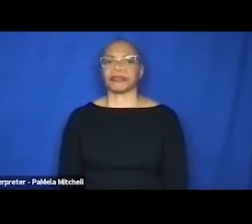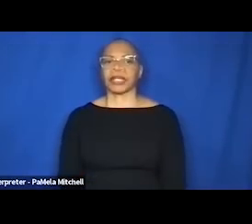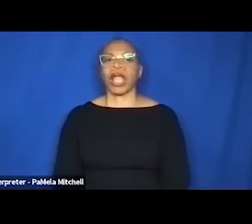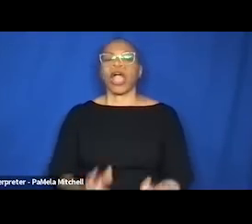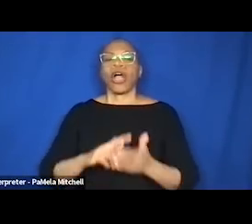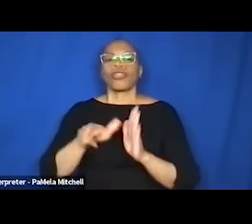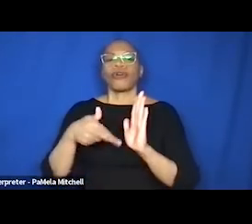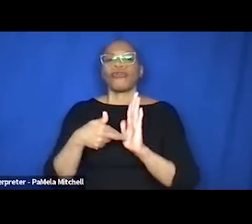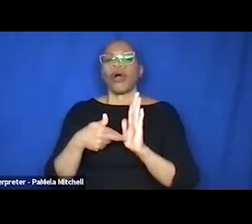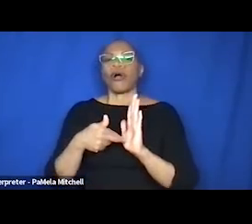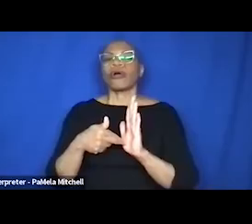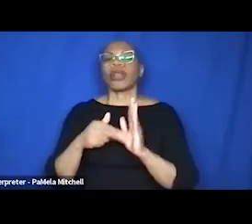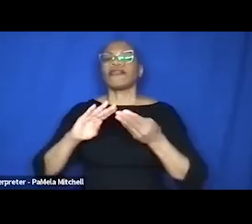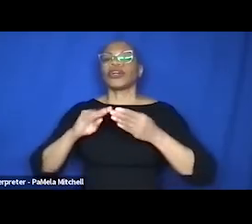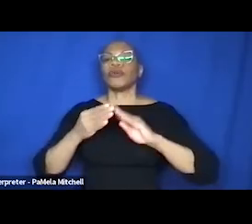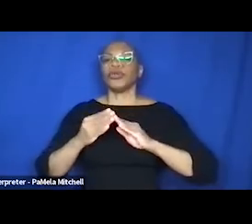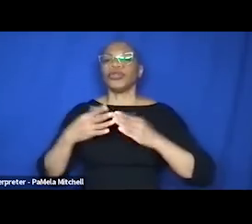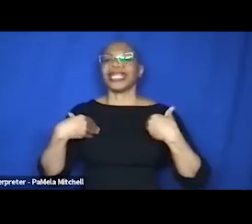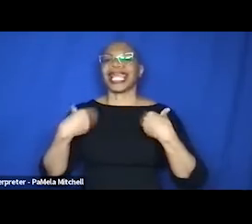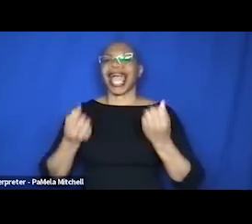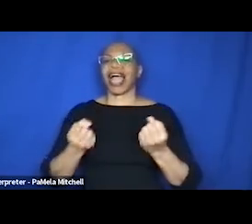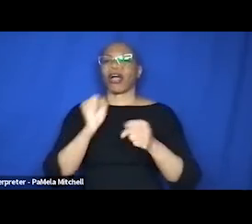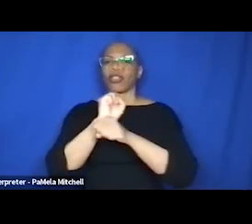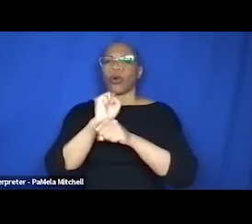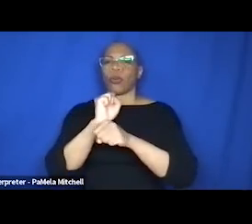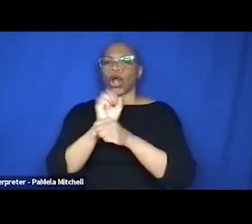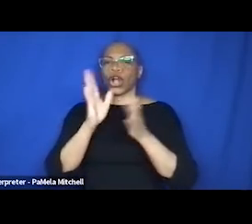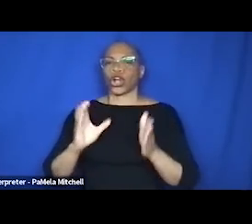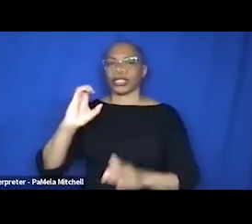Role of the community health worker. So these are the really ugly guys there.